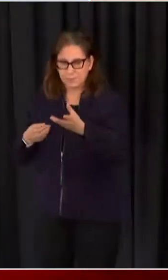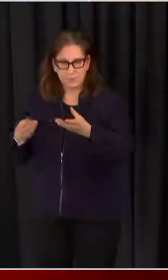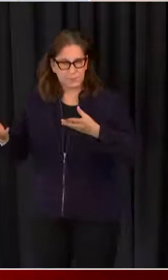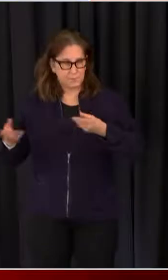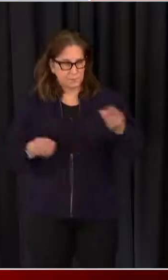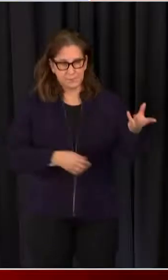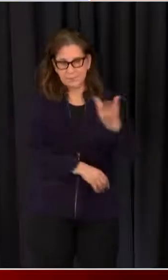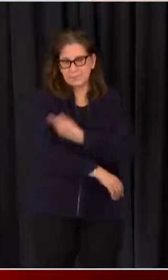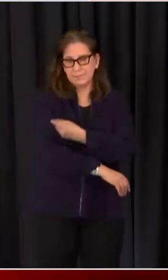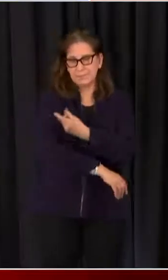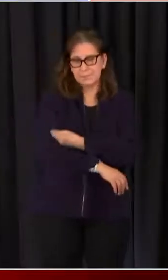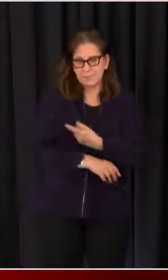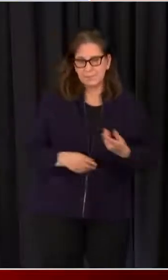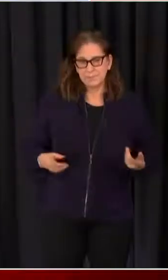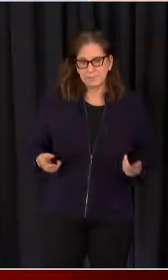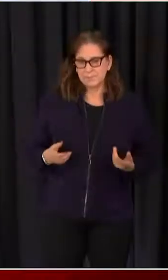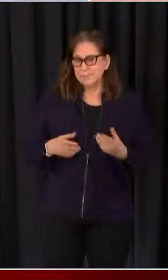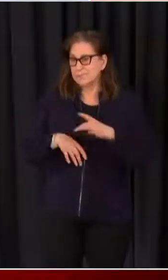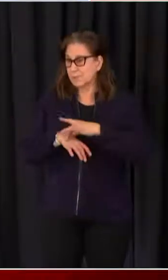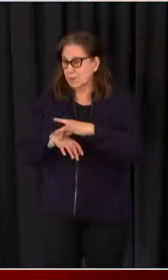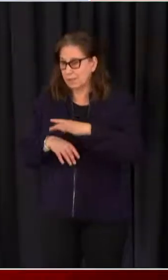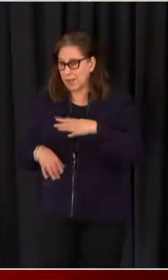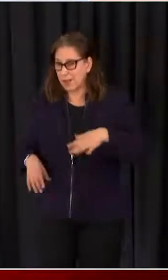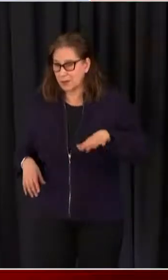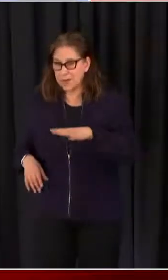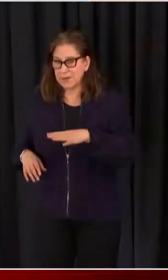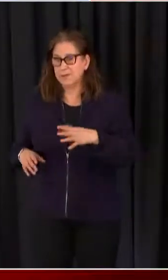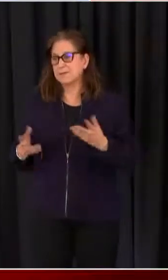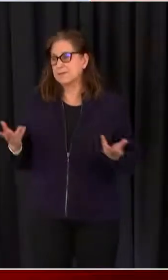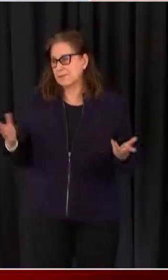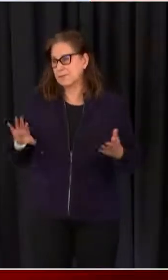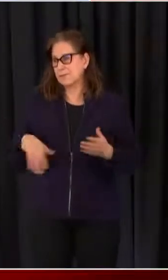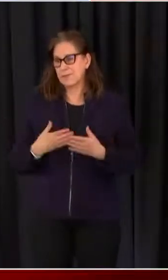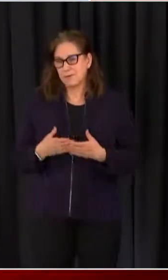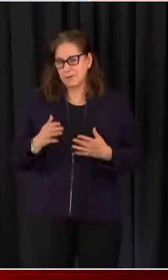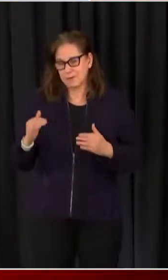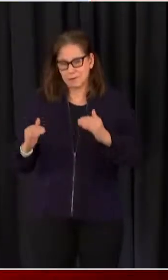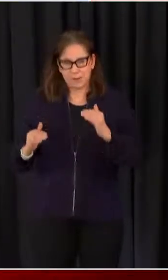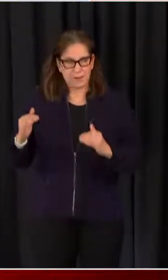those zip codes or geographic areas that have had the highest burden of disease. But